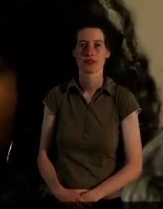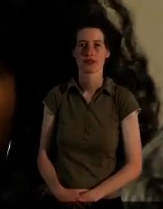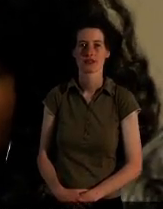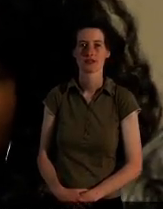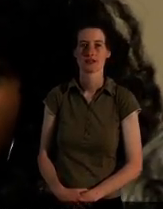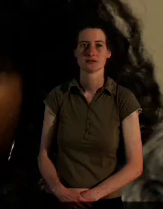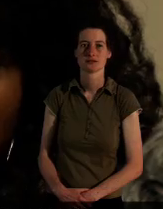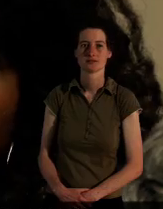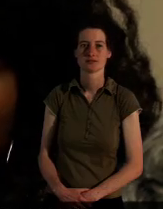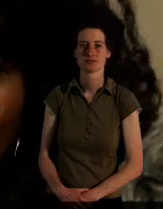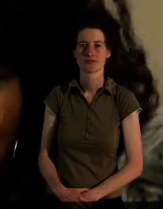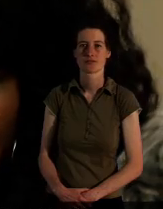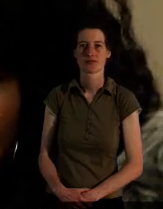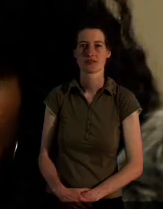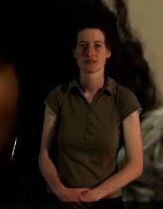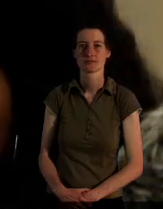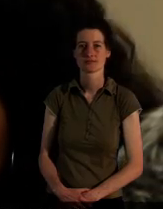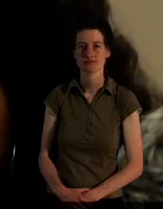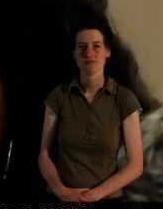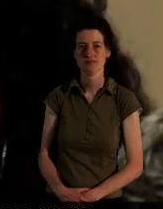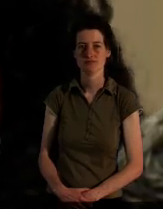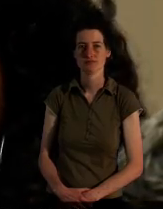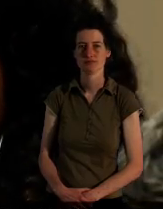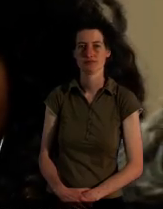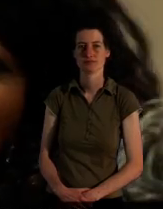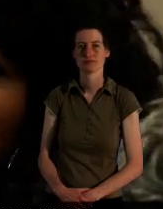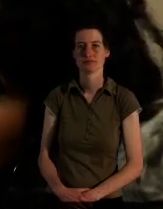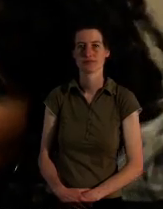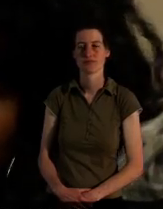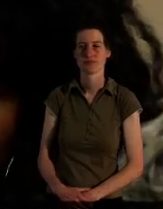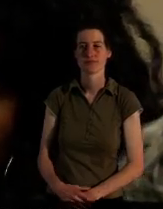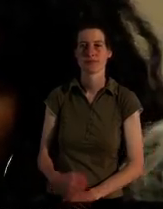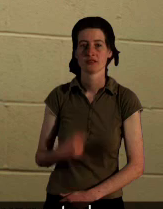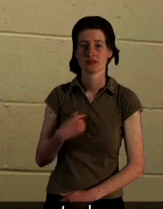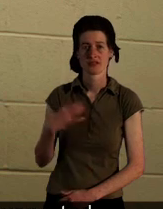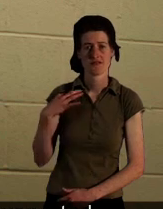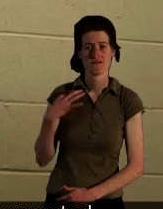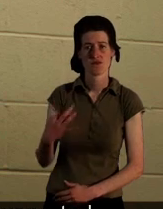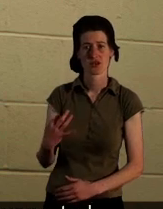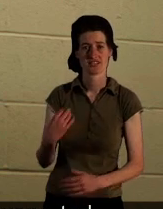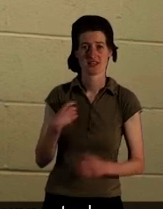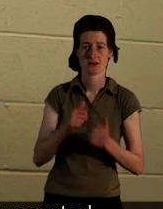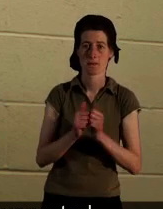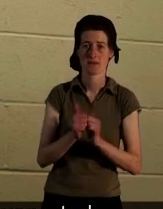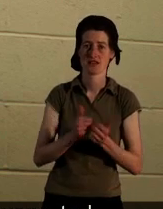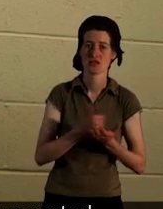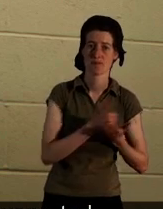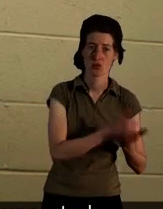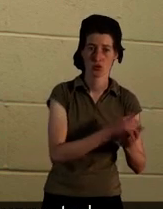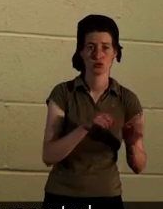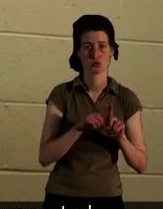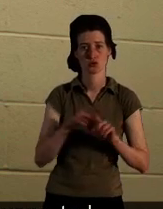that we can have a more cohesive and inclusive society. When I look at the people that